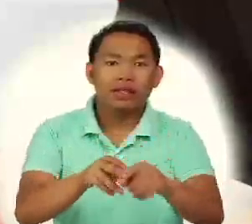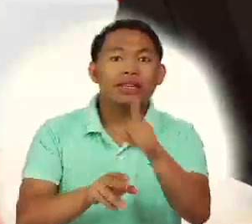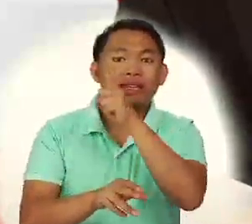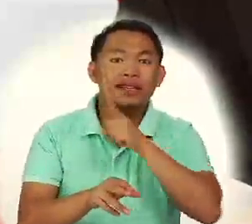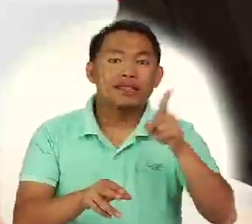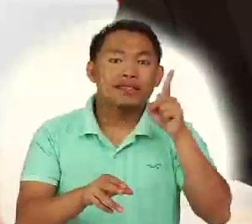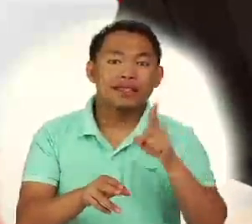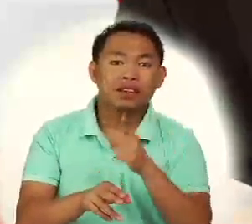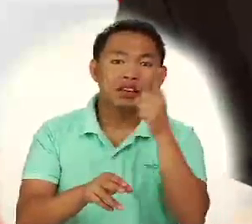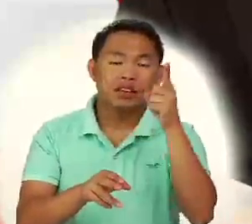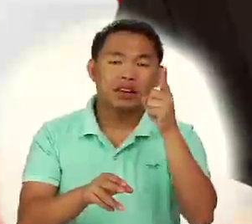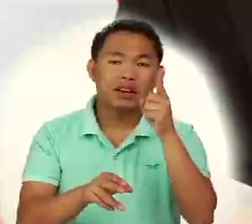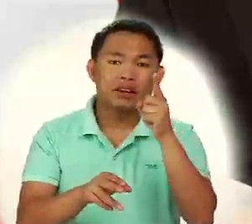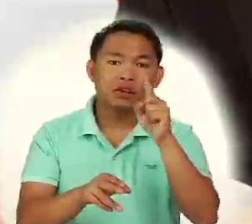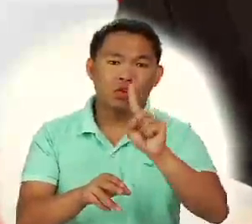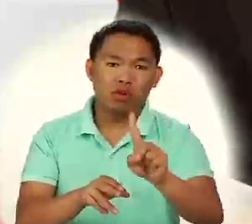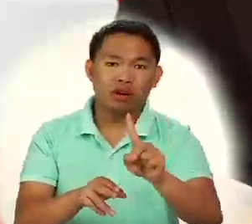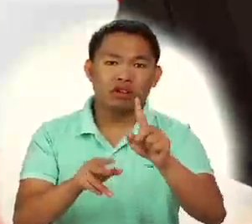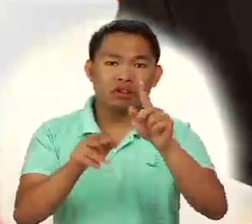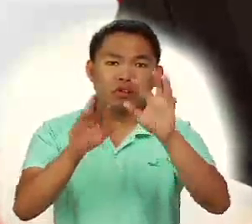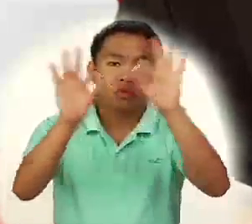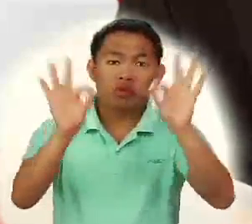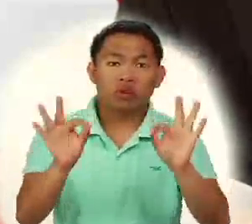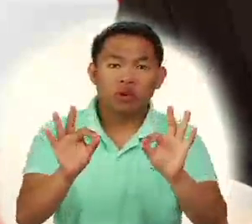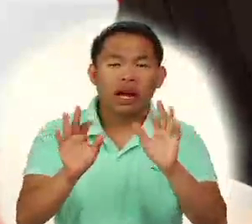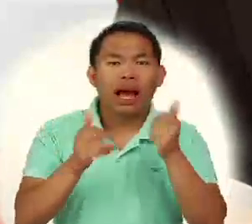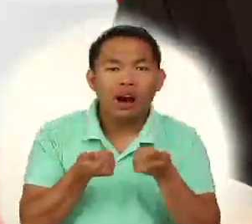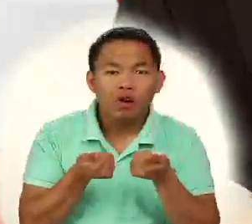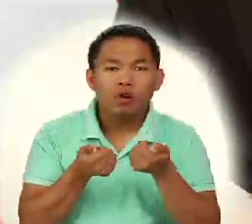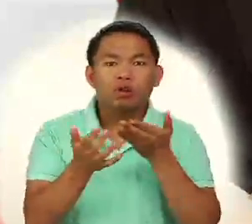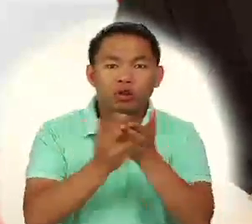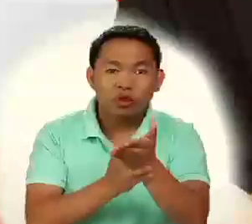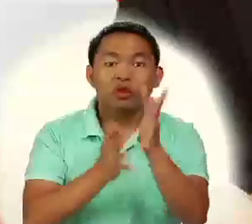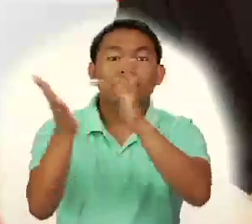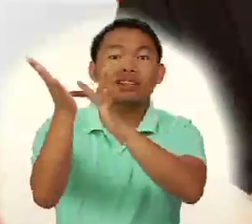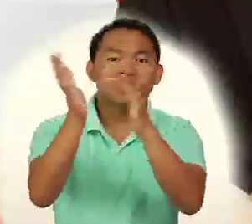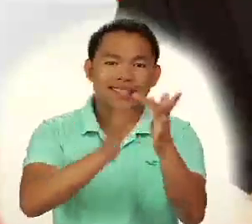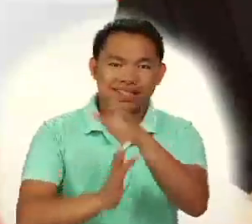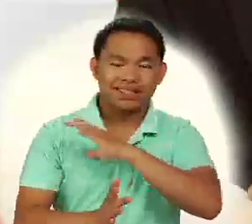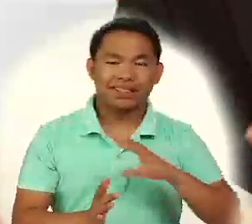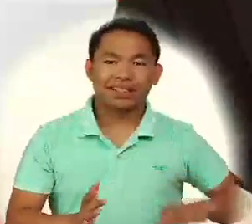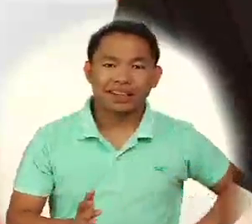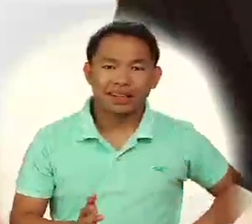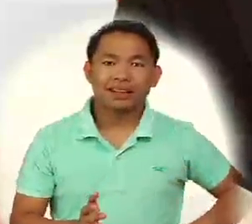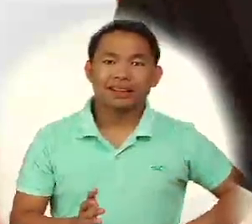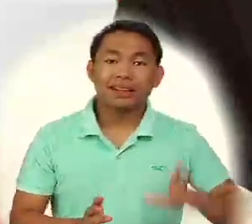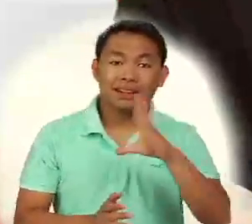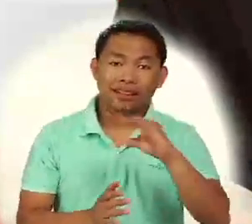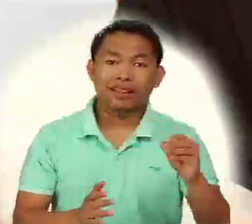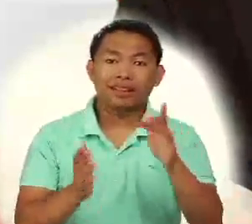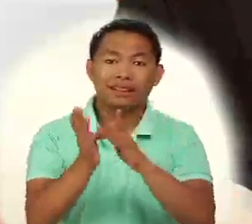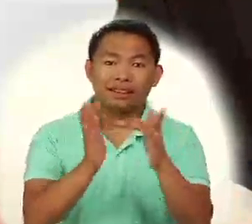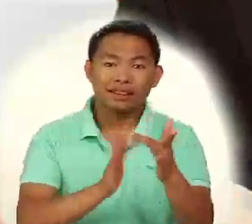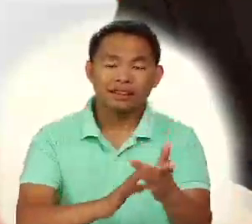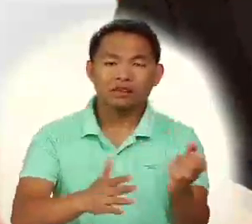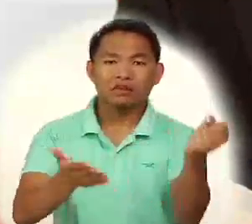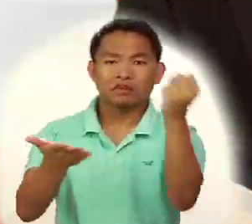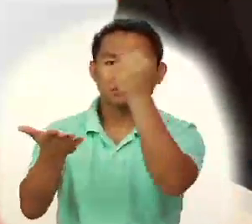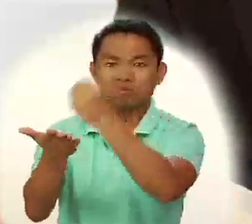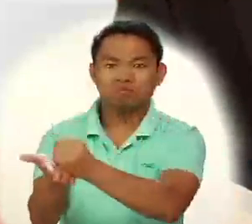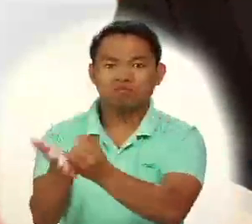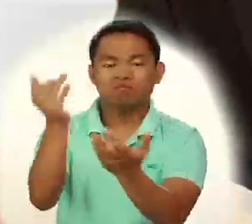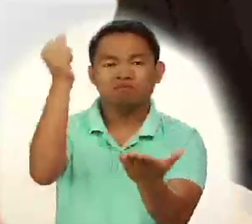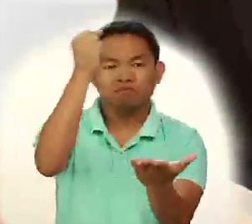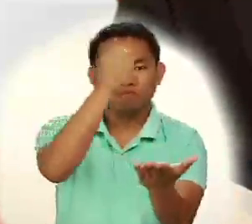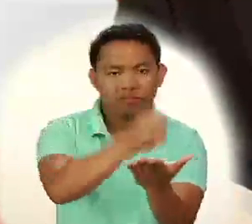a singular form in the person of Jesus Christ. And Jesus